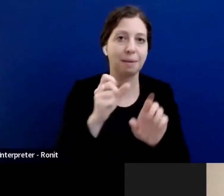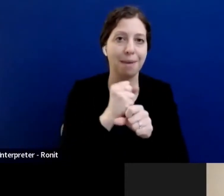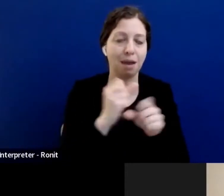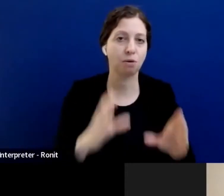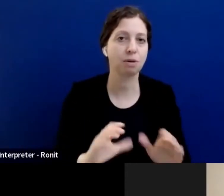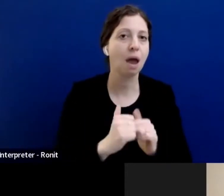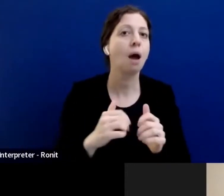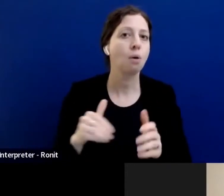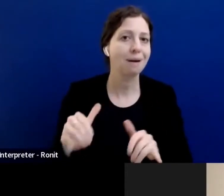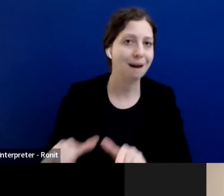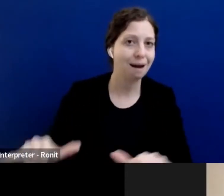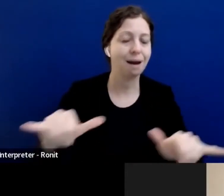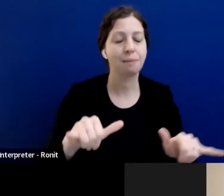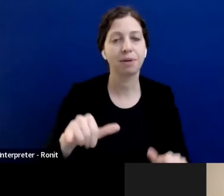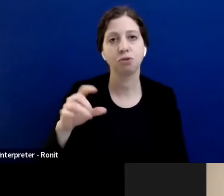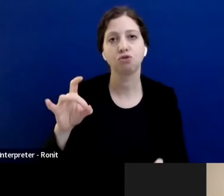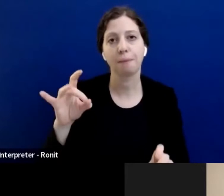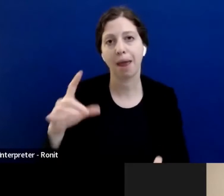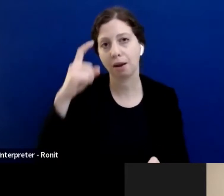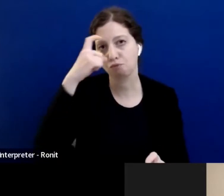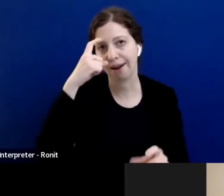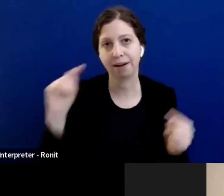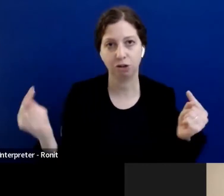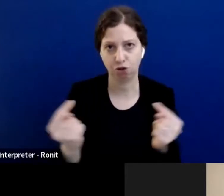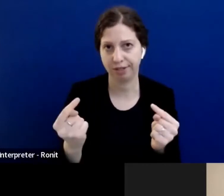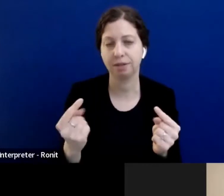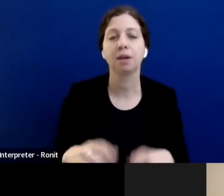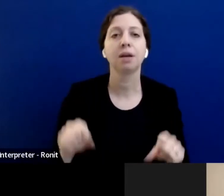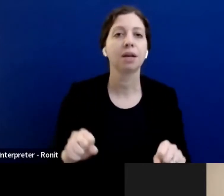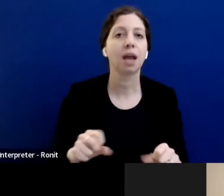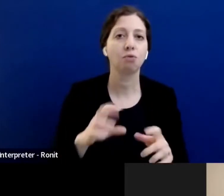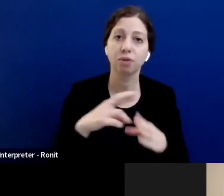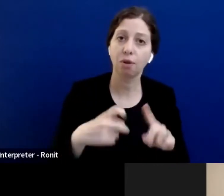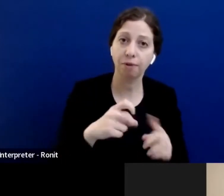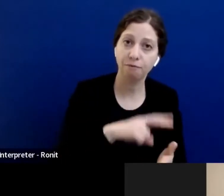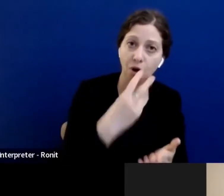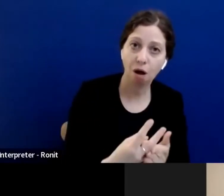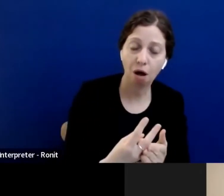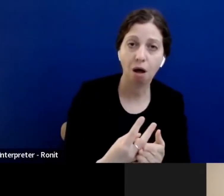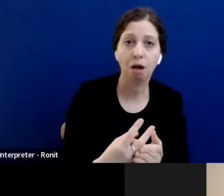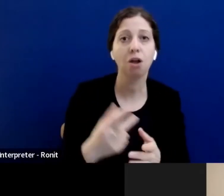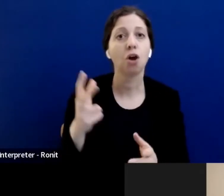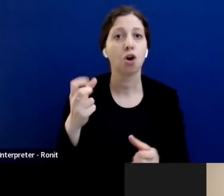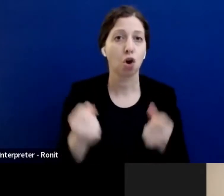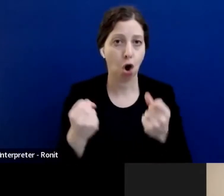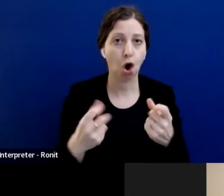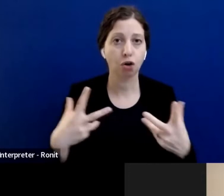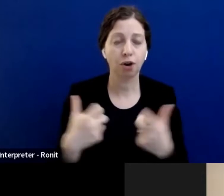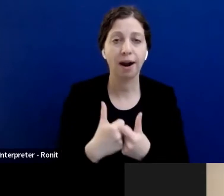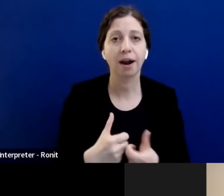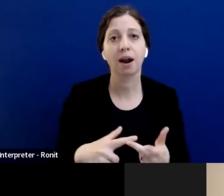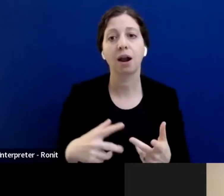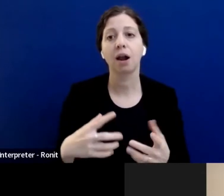common traumatic brain injuries are, and that they can result from falls, motor vehicle crashes, assaults,